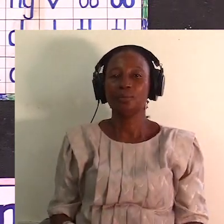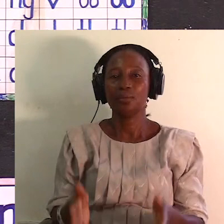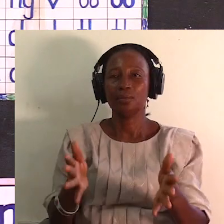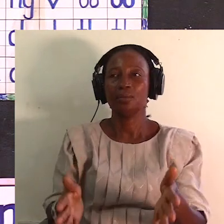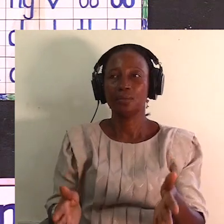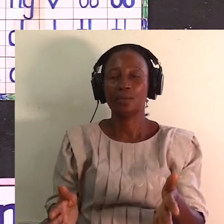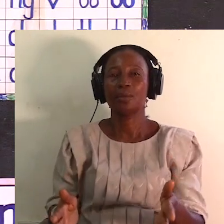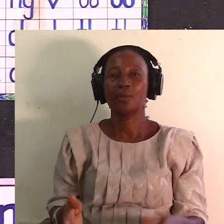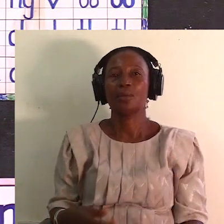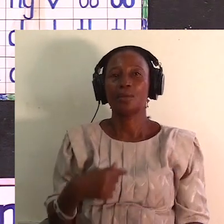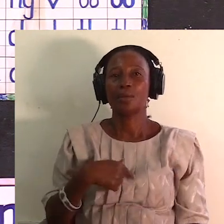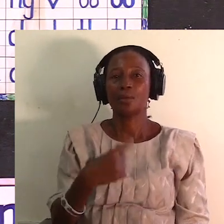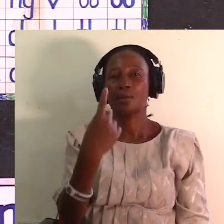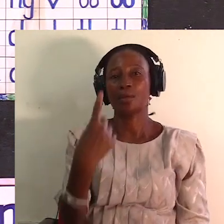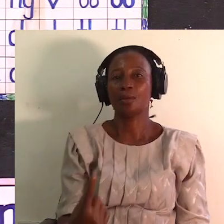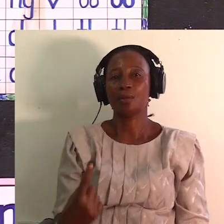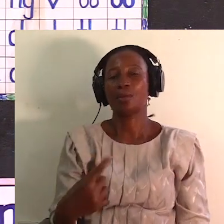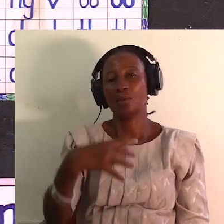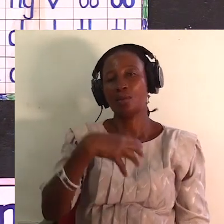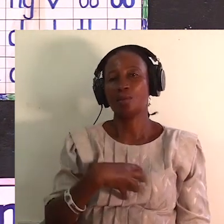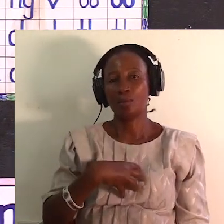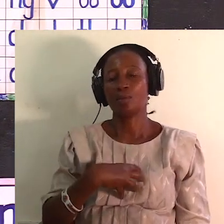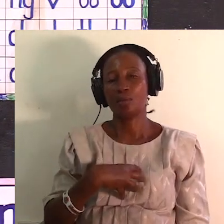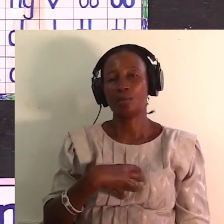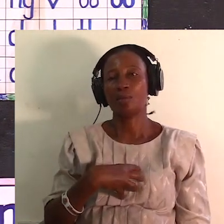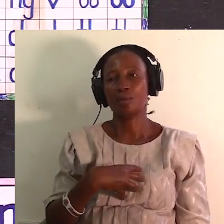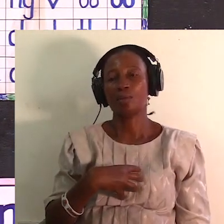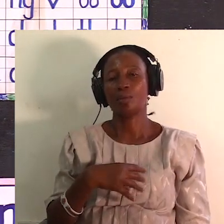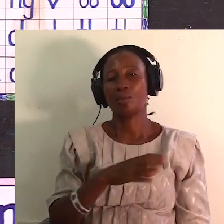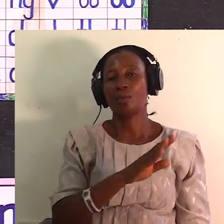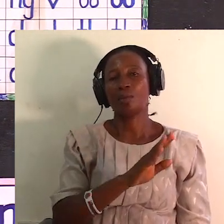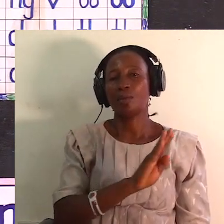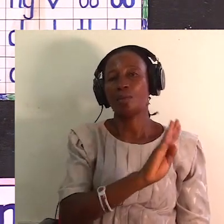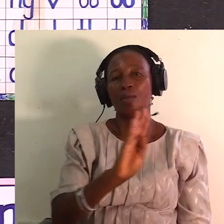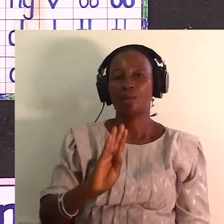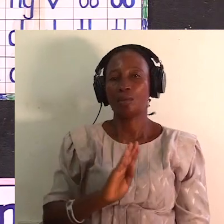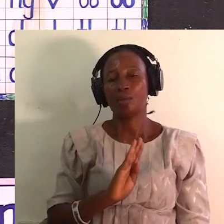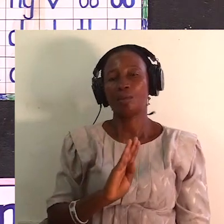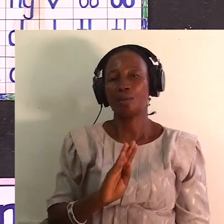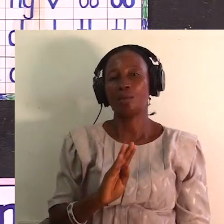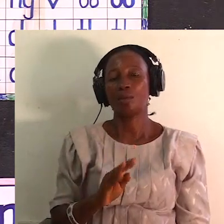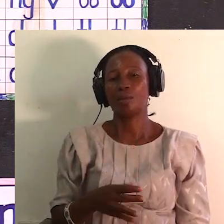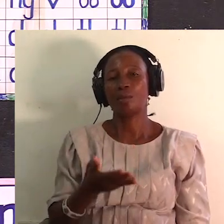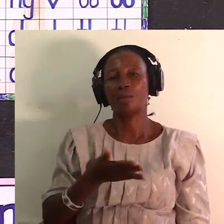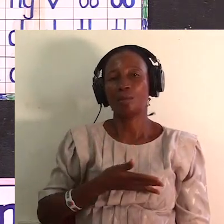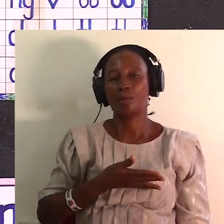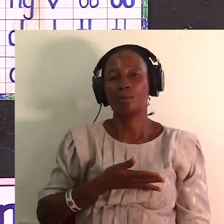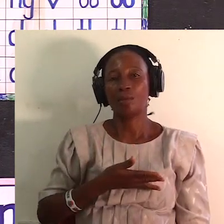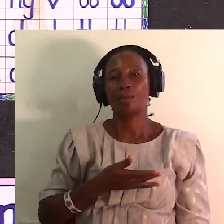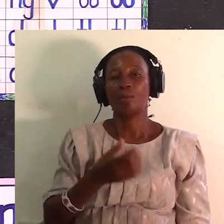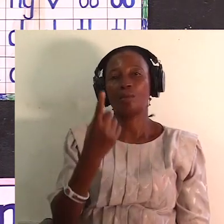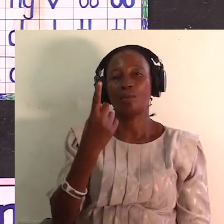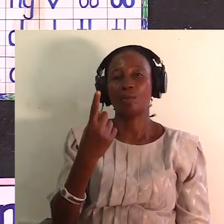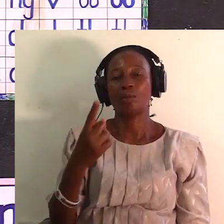So now I only want us to have